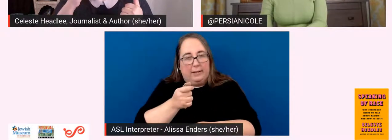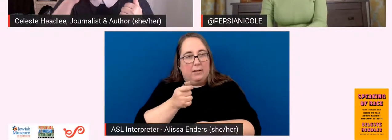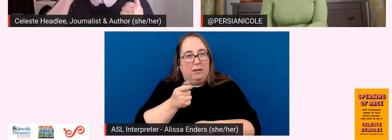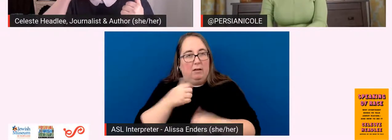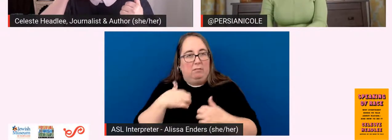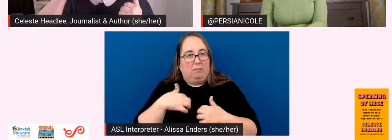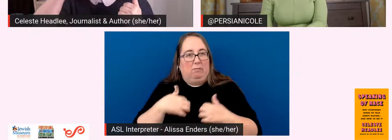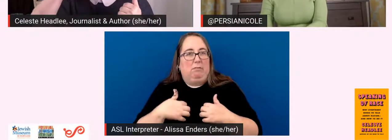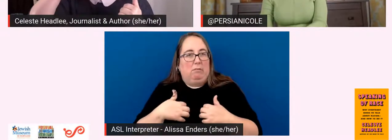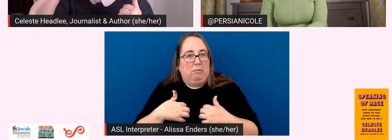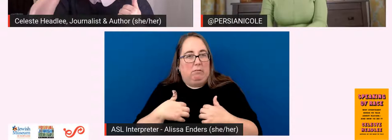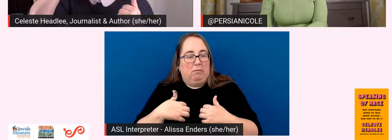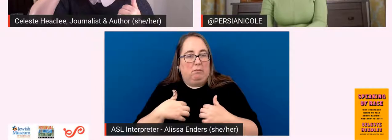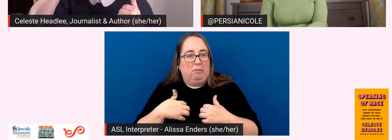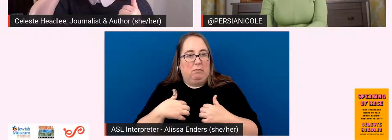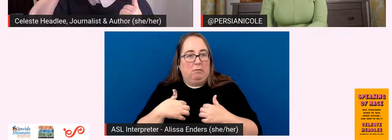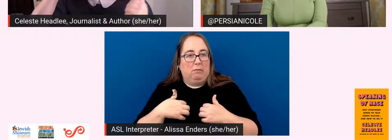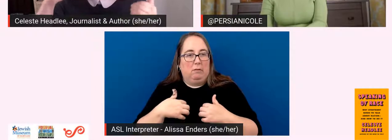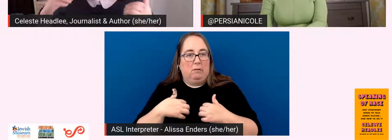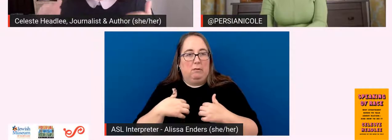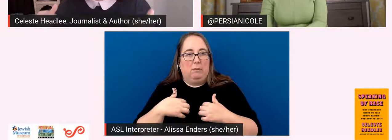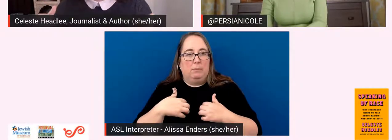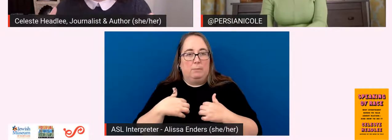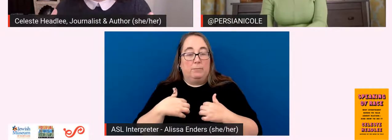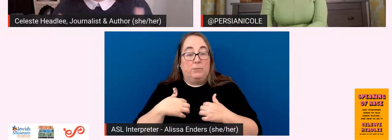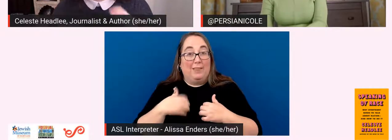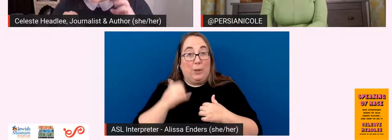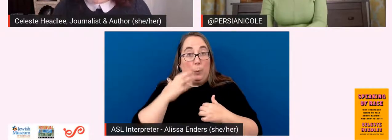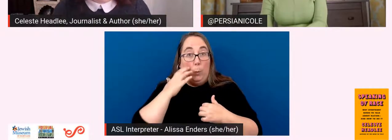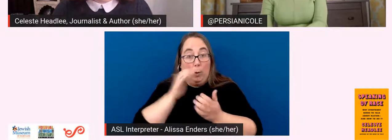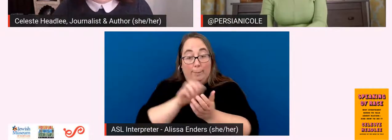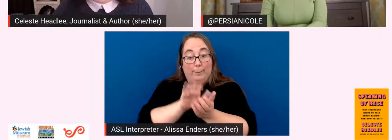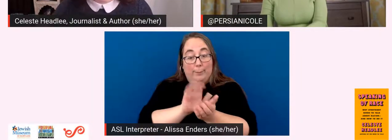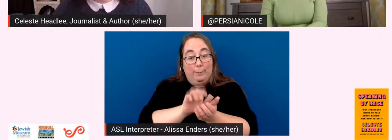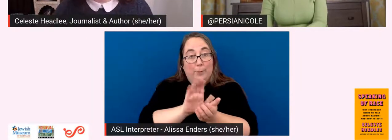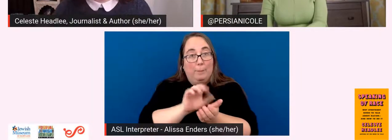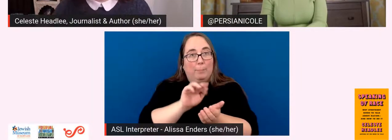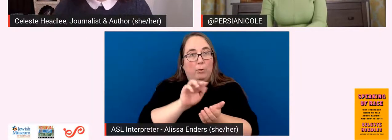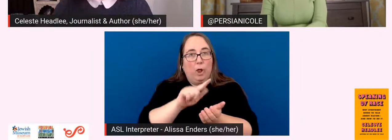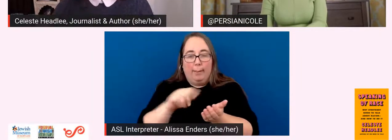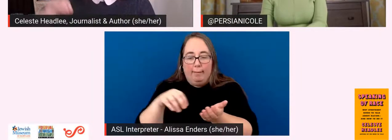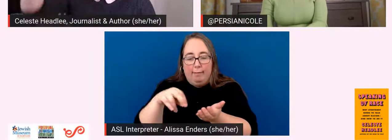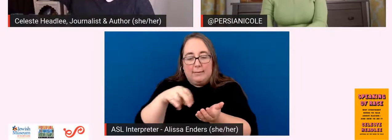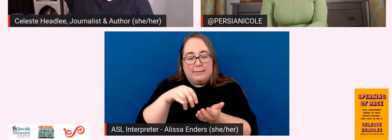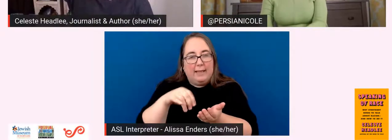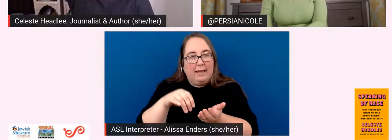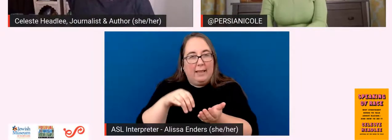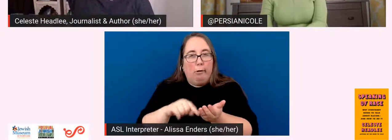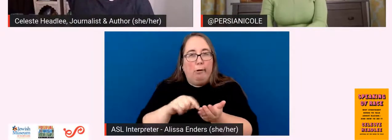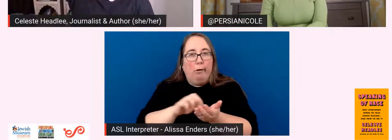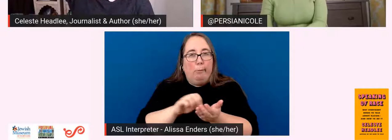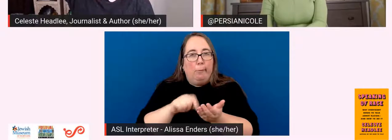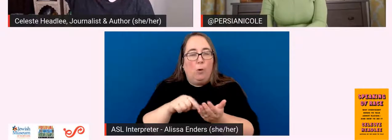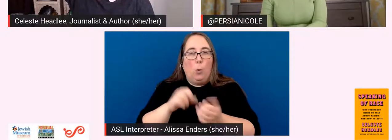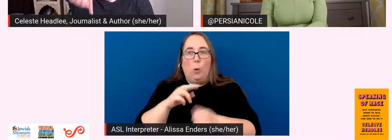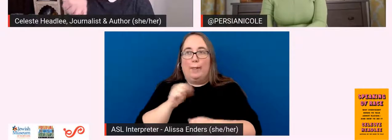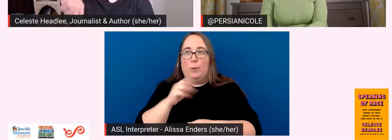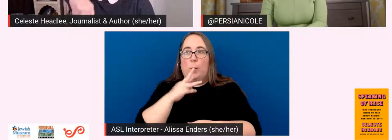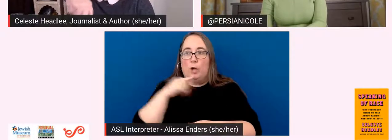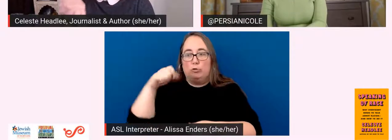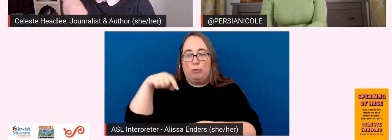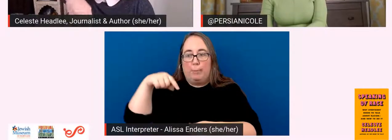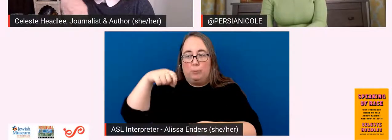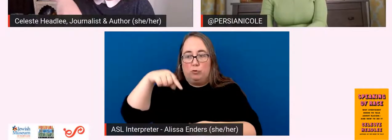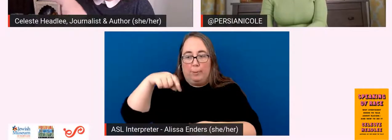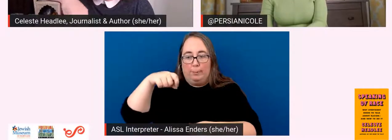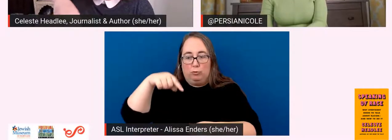cognitive dissonance. It's a little bit like the sand irritating the pearl. That's all you're trying to do. You're like that drip of water that over time